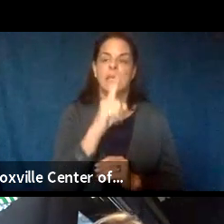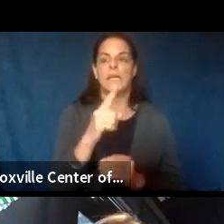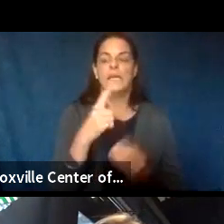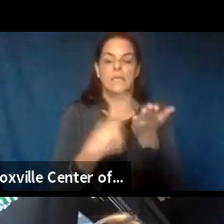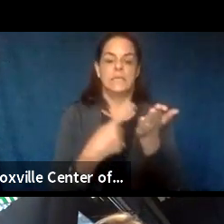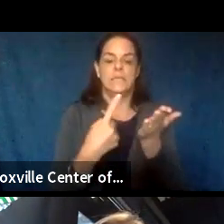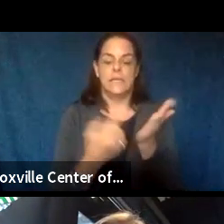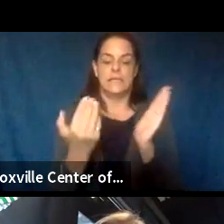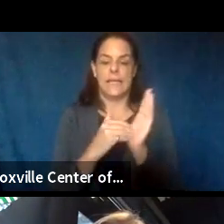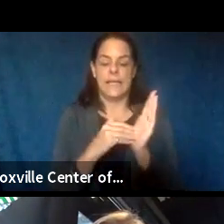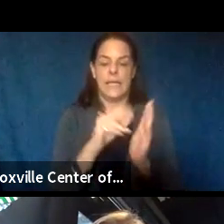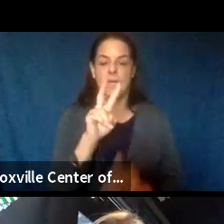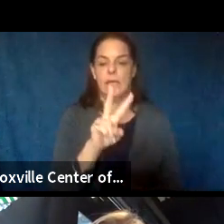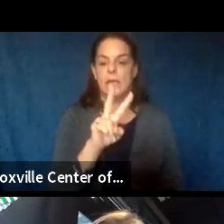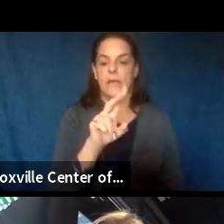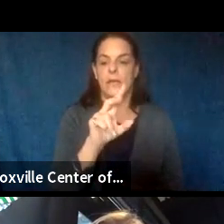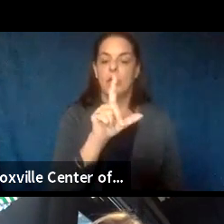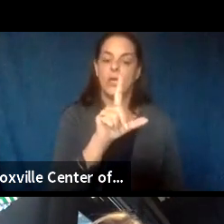revisiting 220-4,